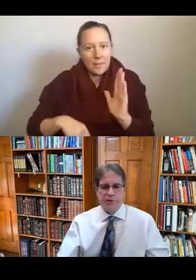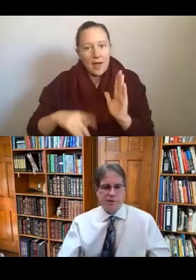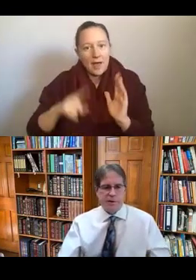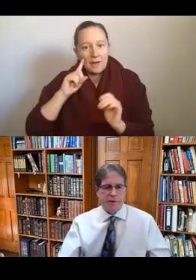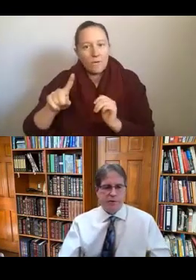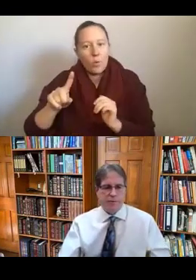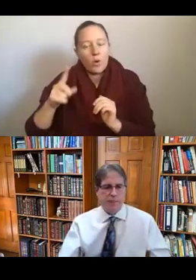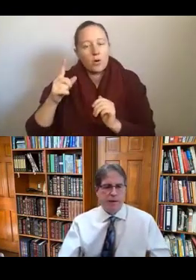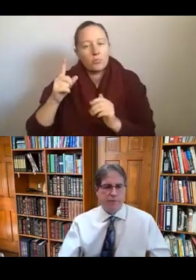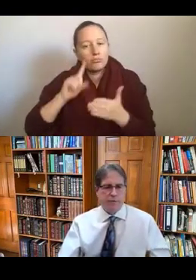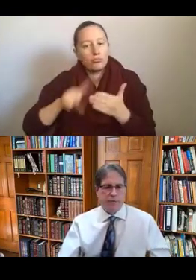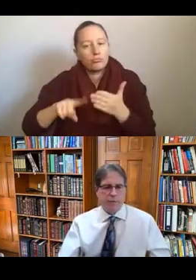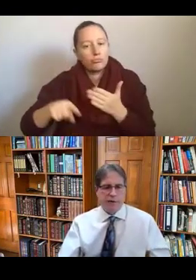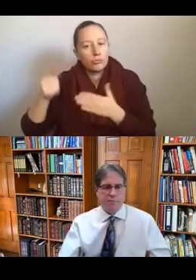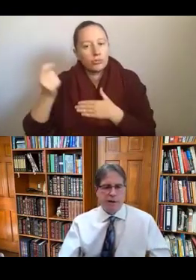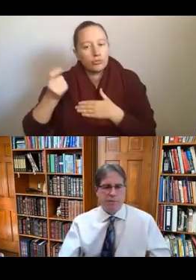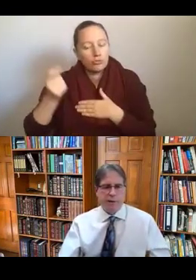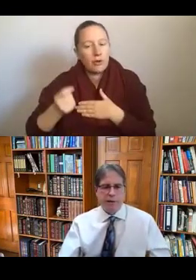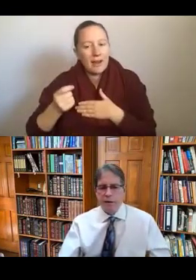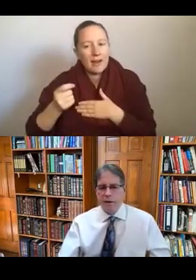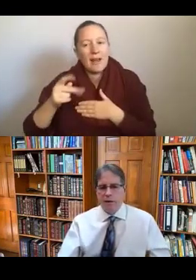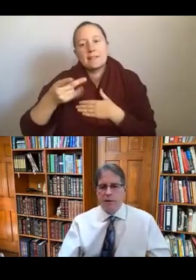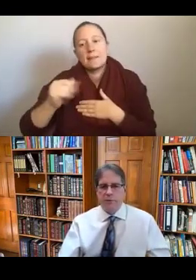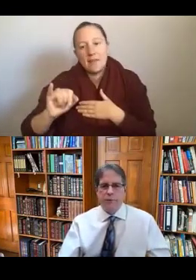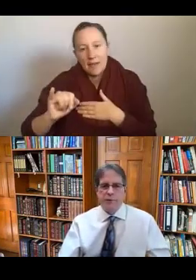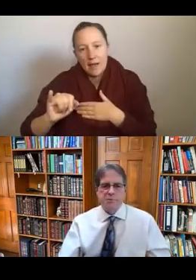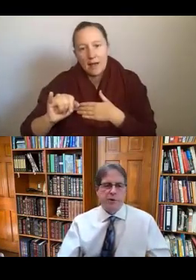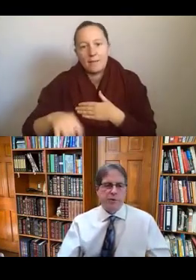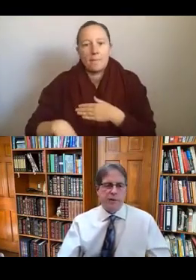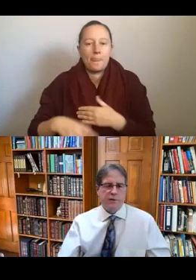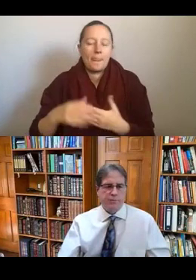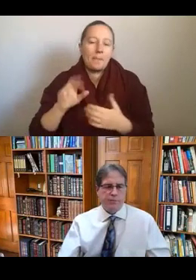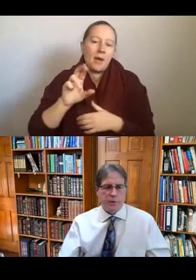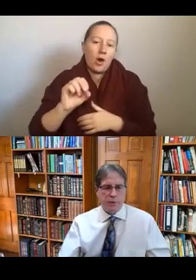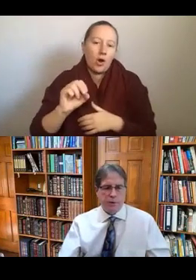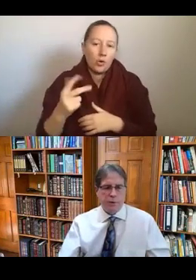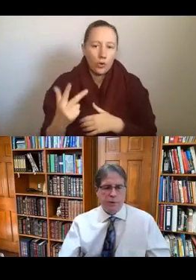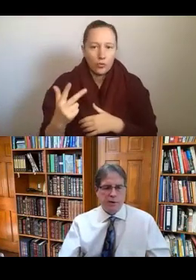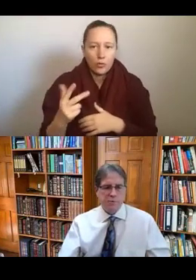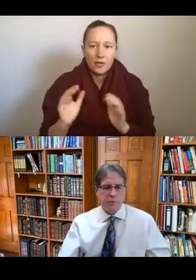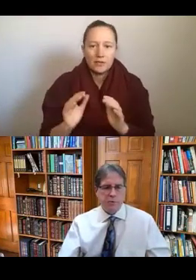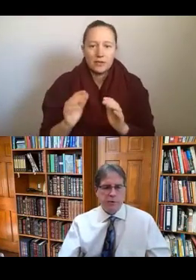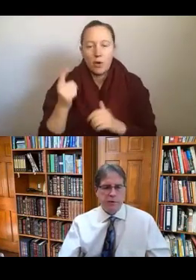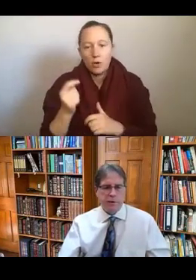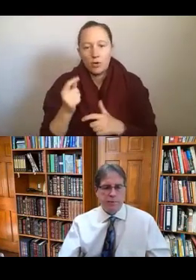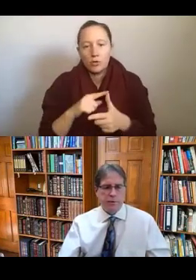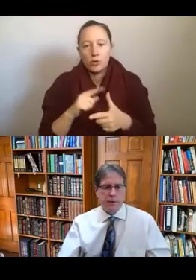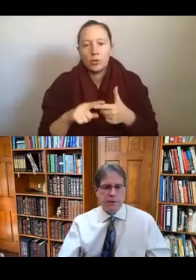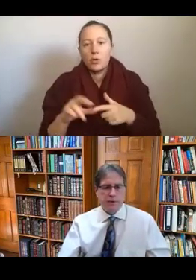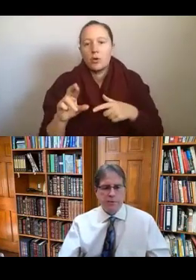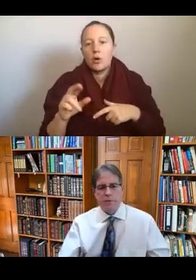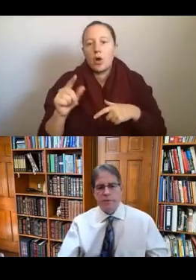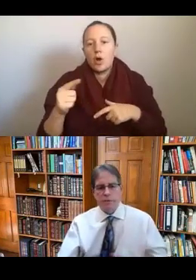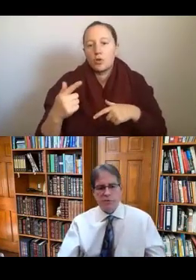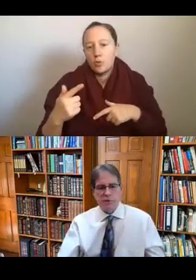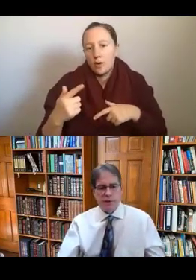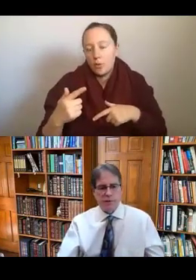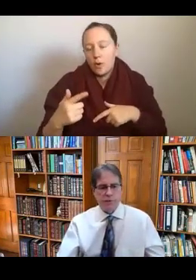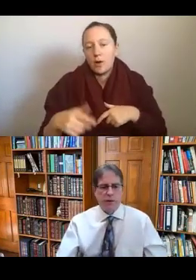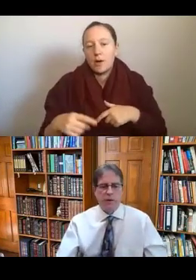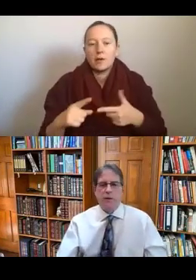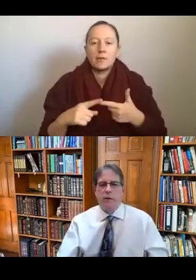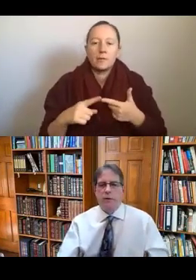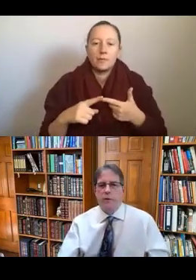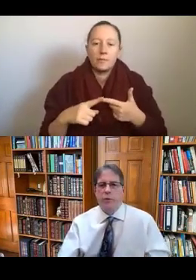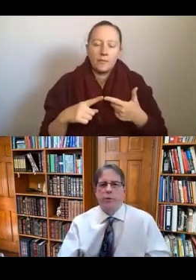principal investigators. So those grants might be R03 small grants, R21 exploratory developmental grants, or gold